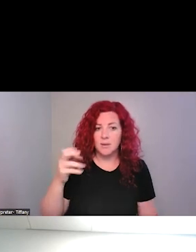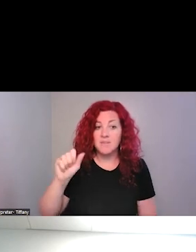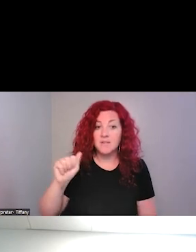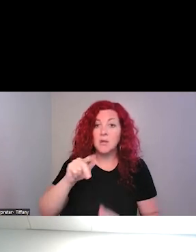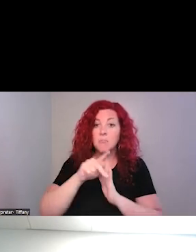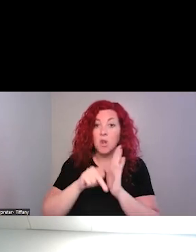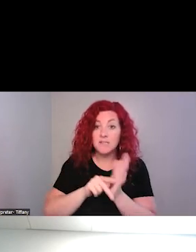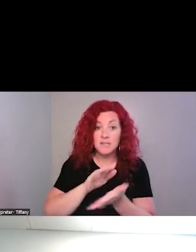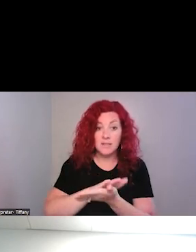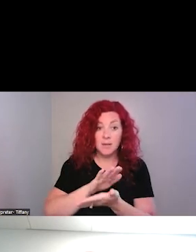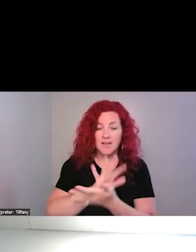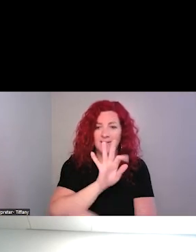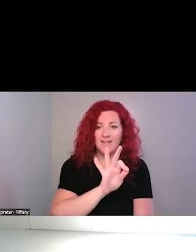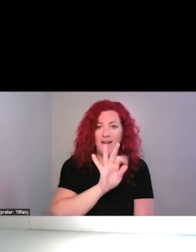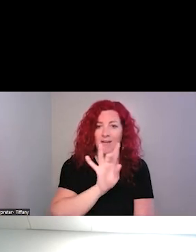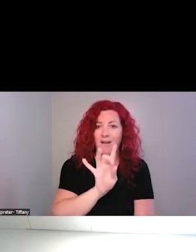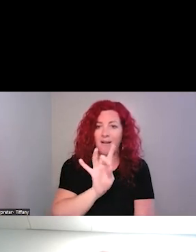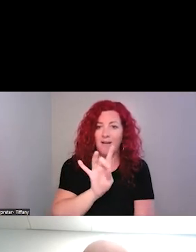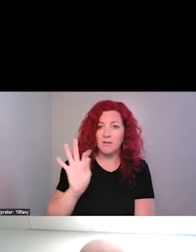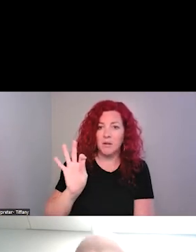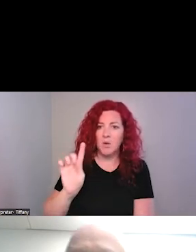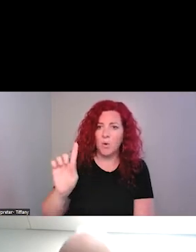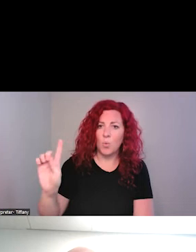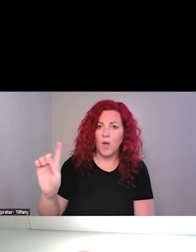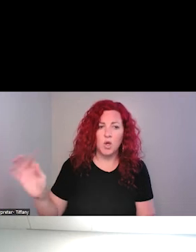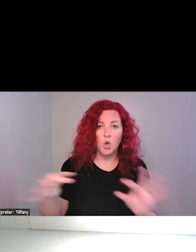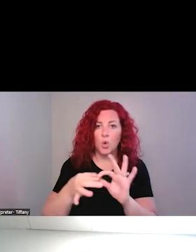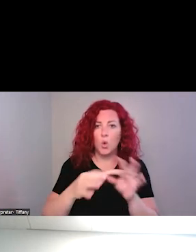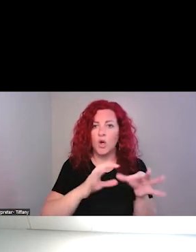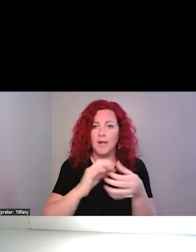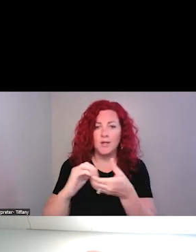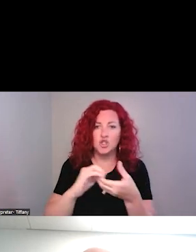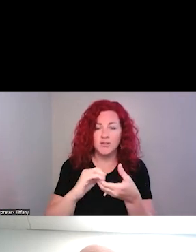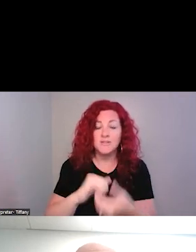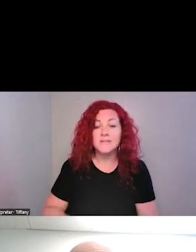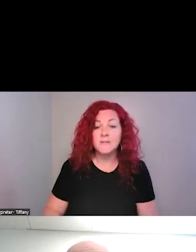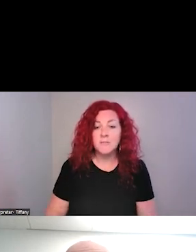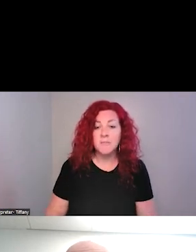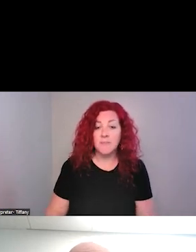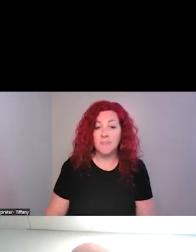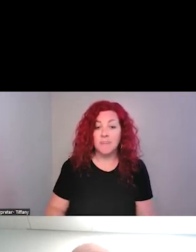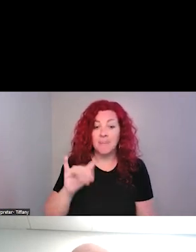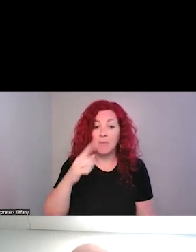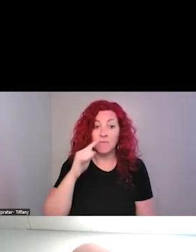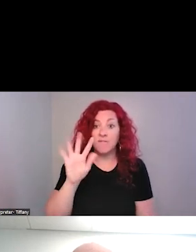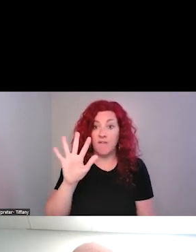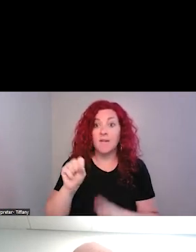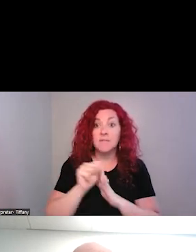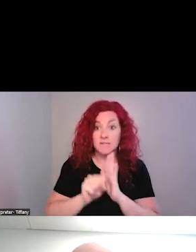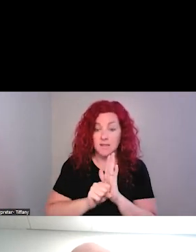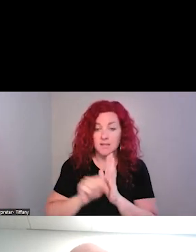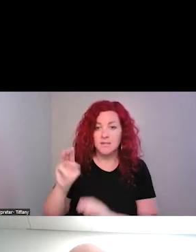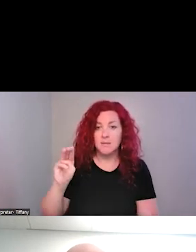on 988-911 coordination. That was in for 5 states: